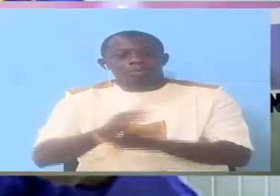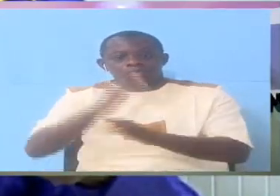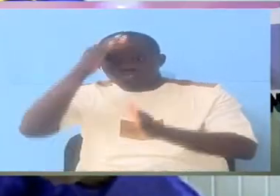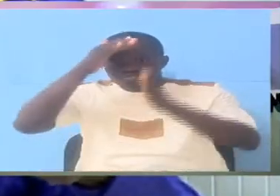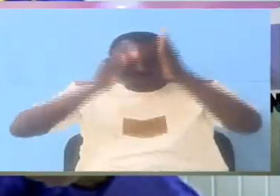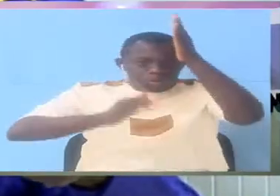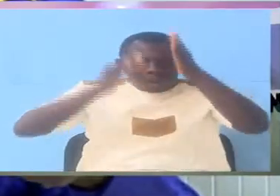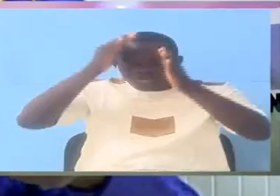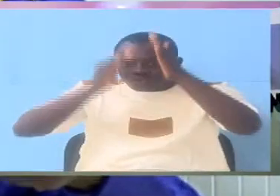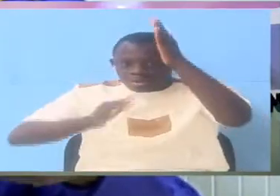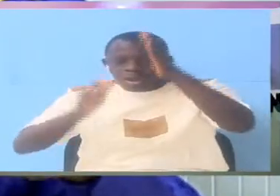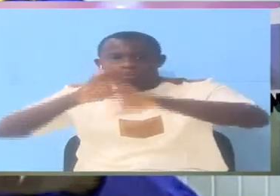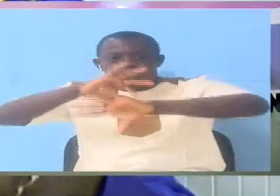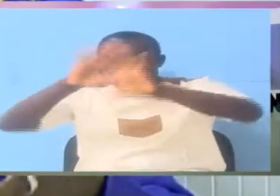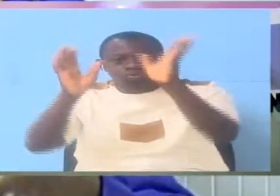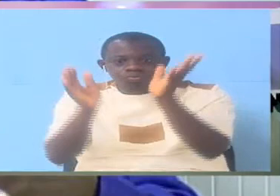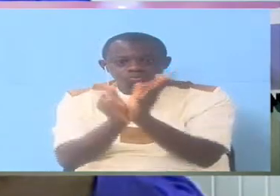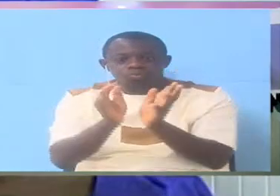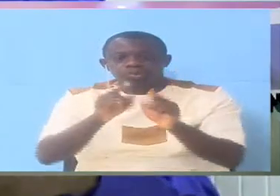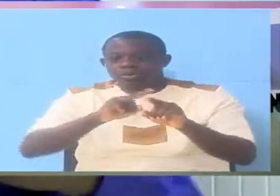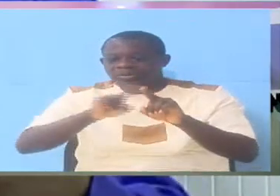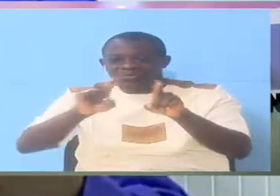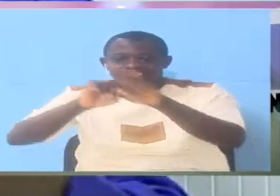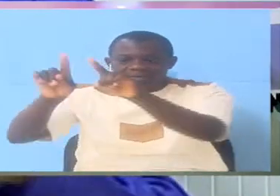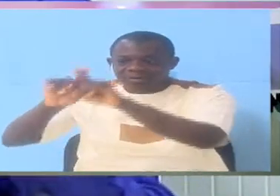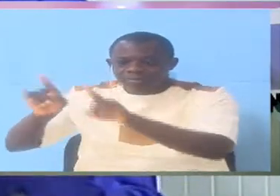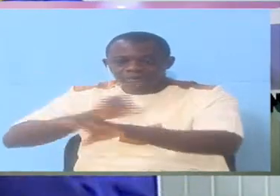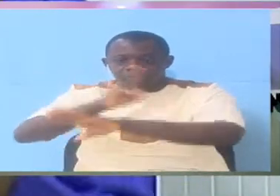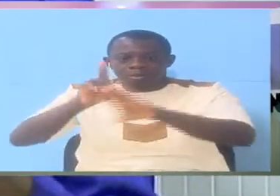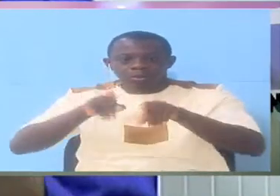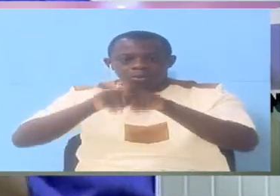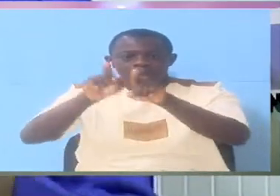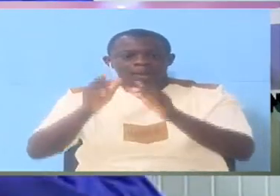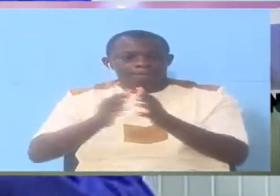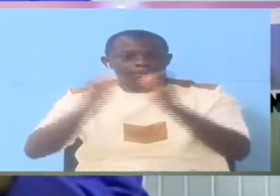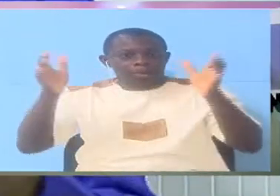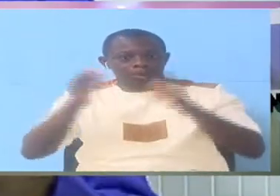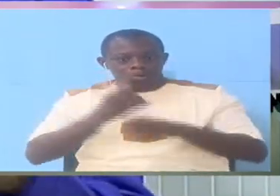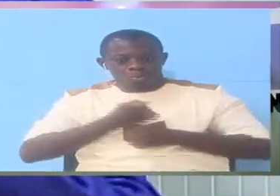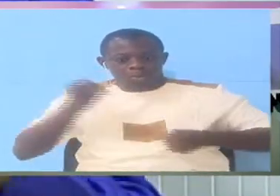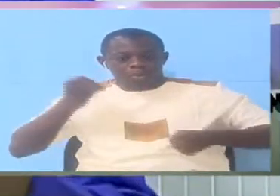soldiers were all over the place with these big guns. When you see